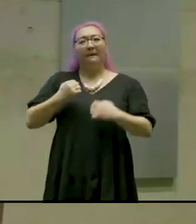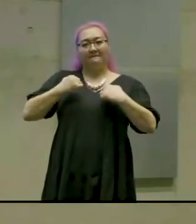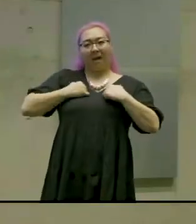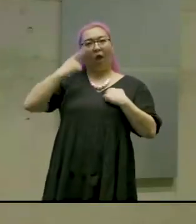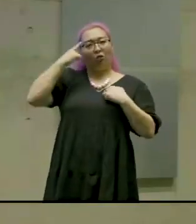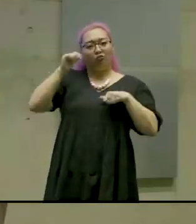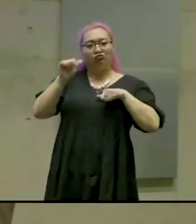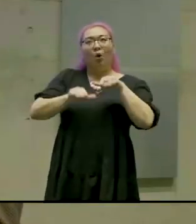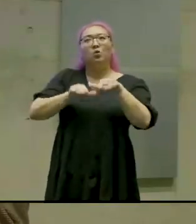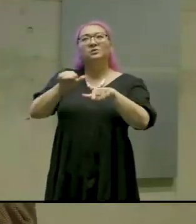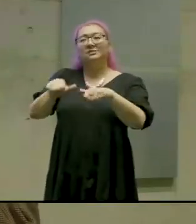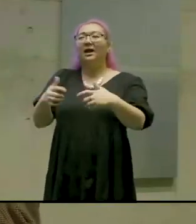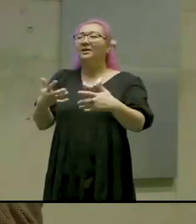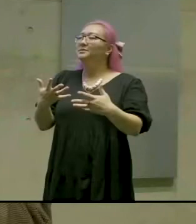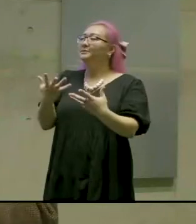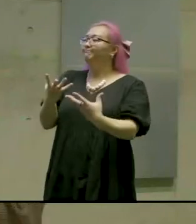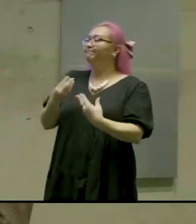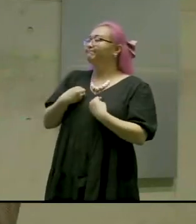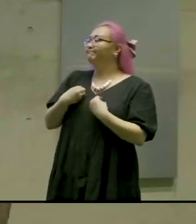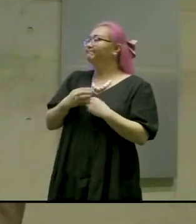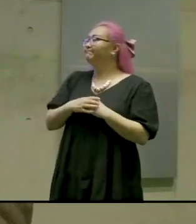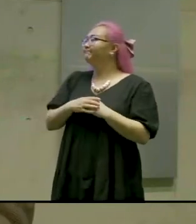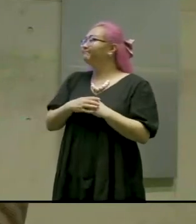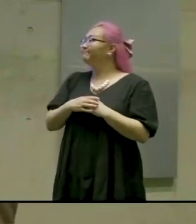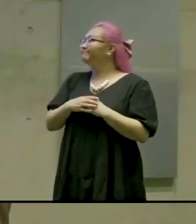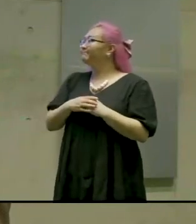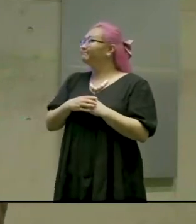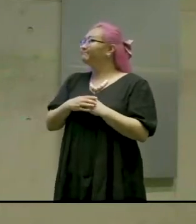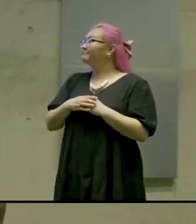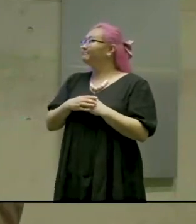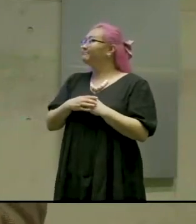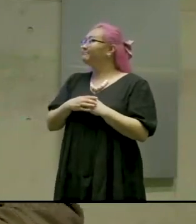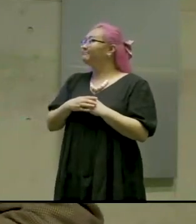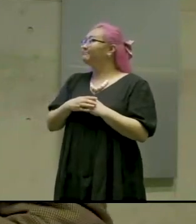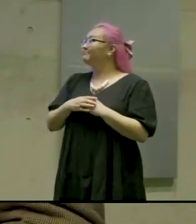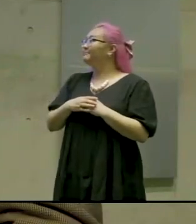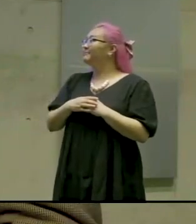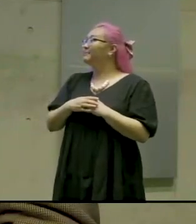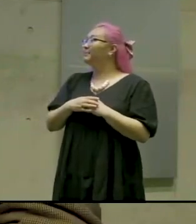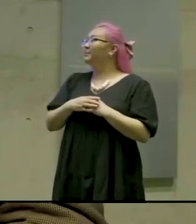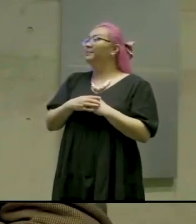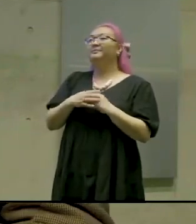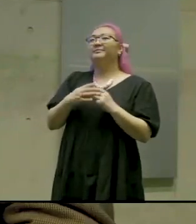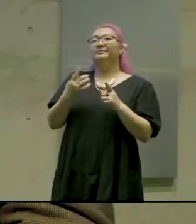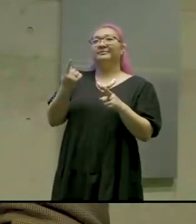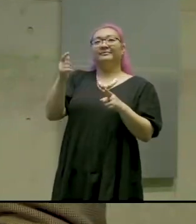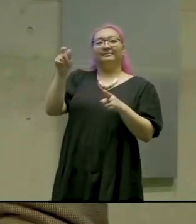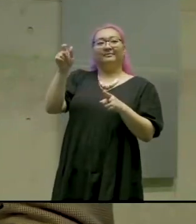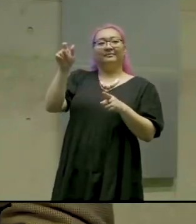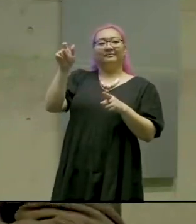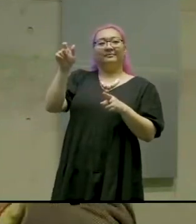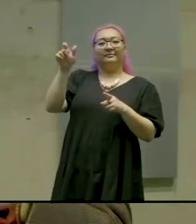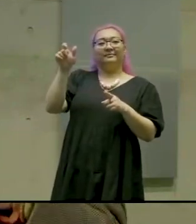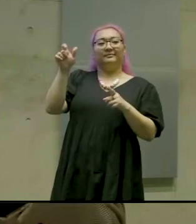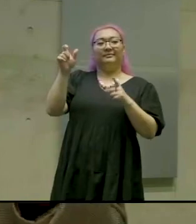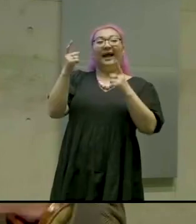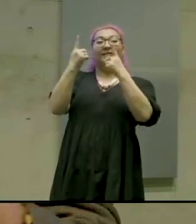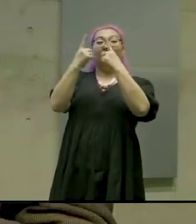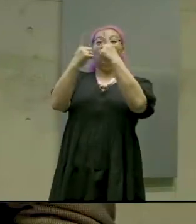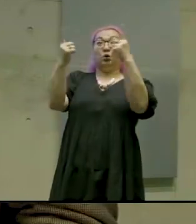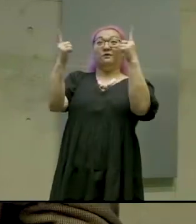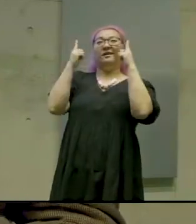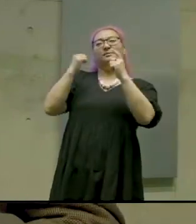amazing advisor, Fede, and he really helped me a lot in the process and